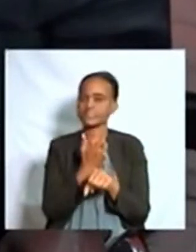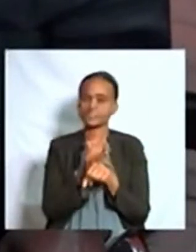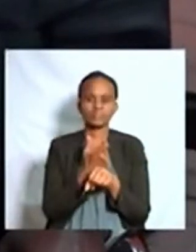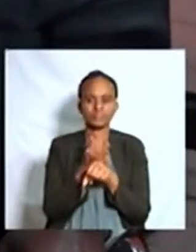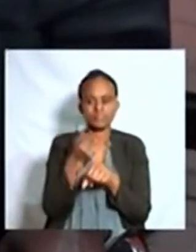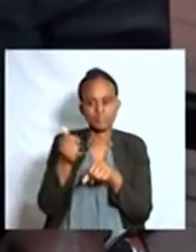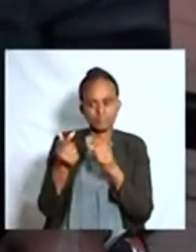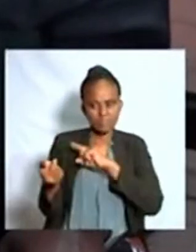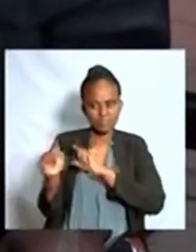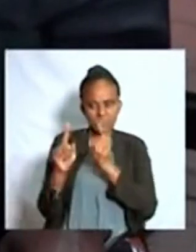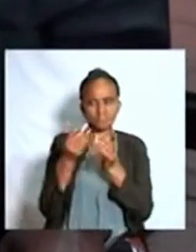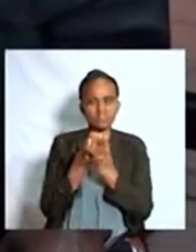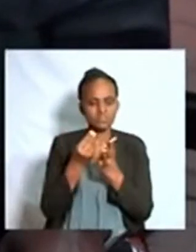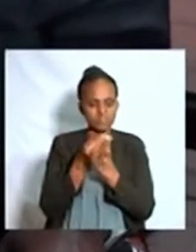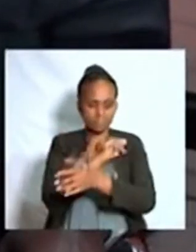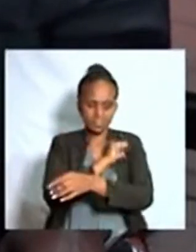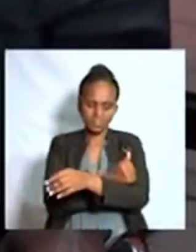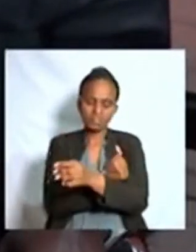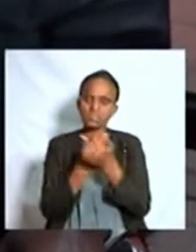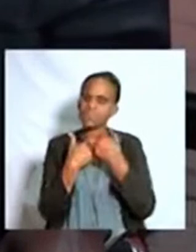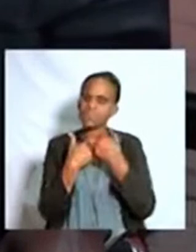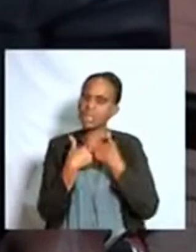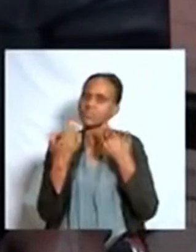you got the money without authority.